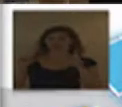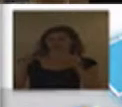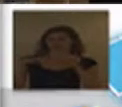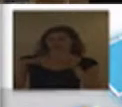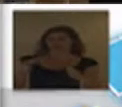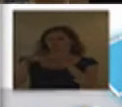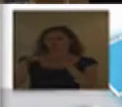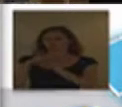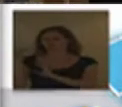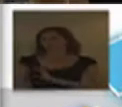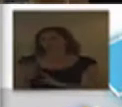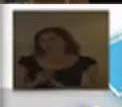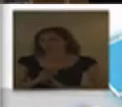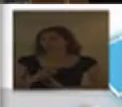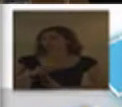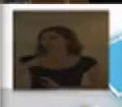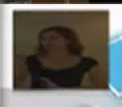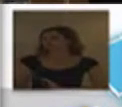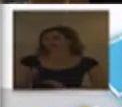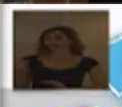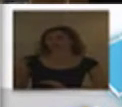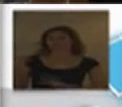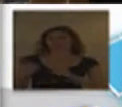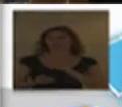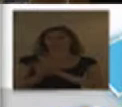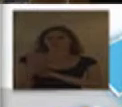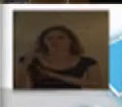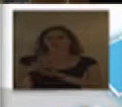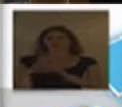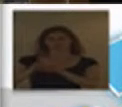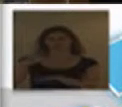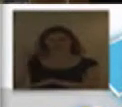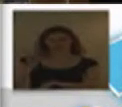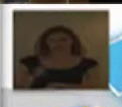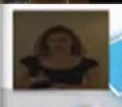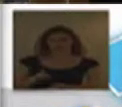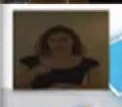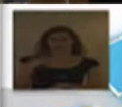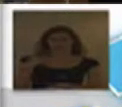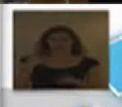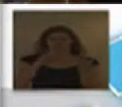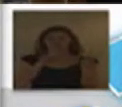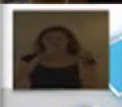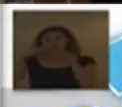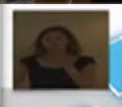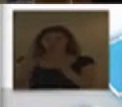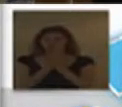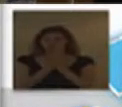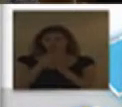movies, television, videos, and now we have digital narrative. All of these